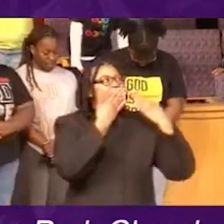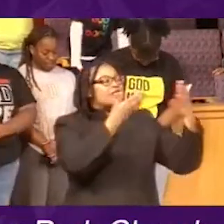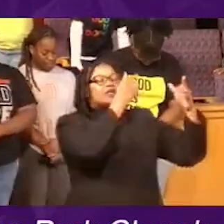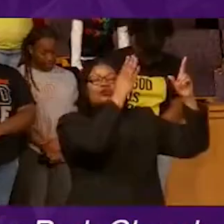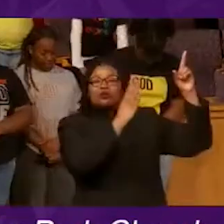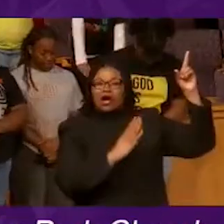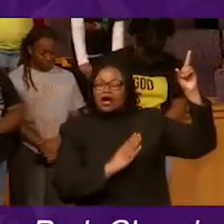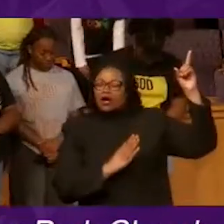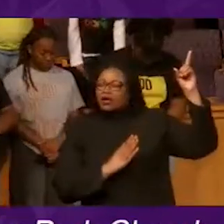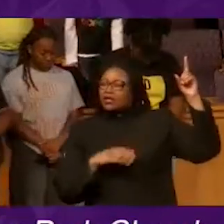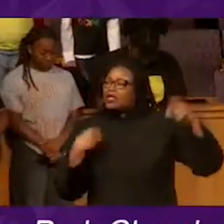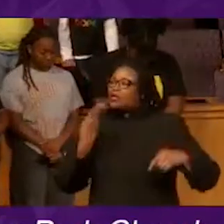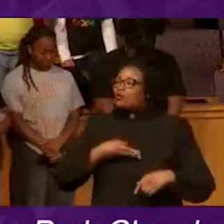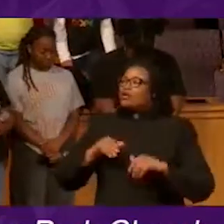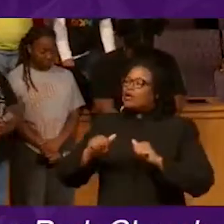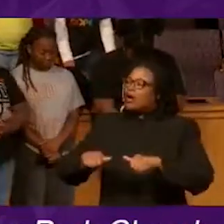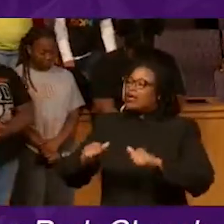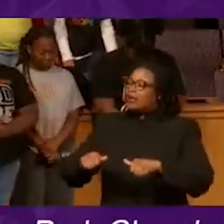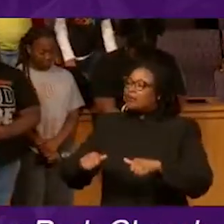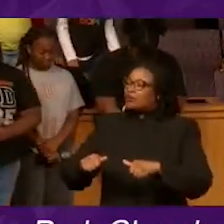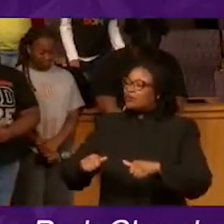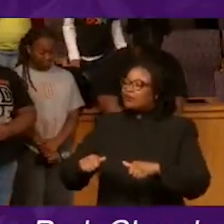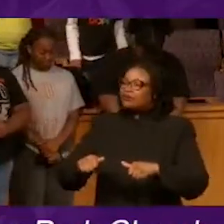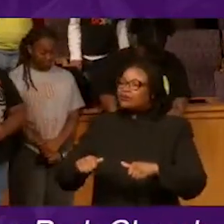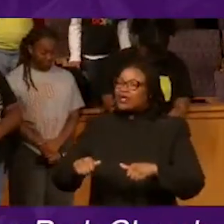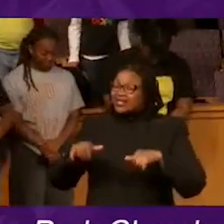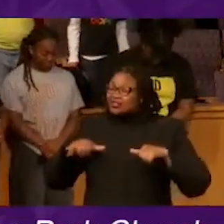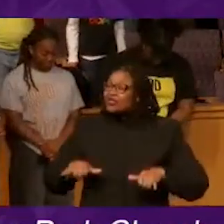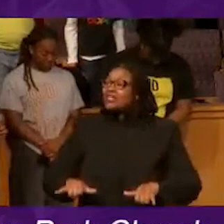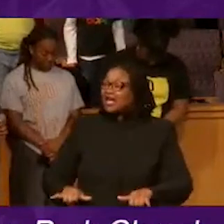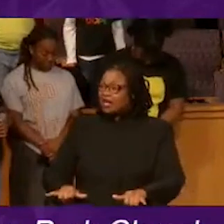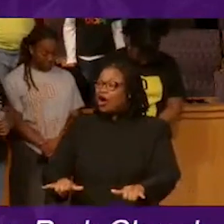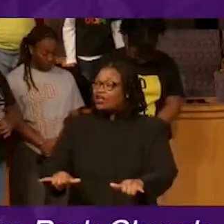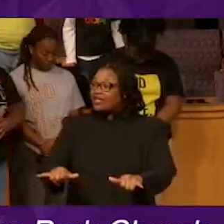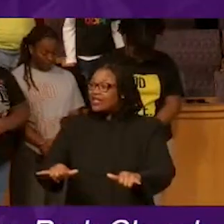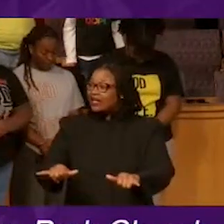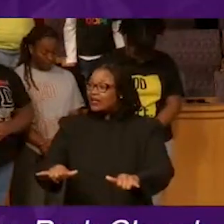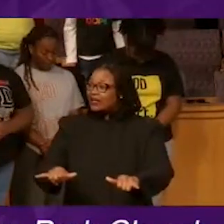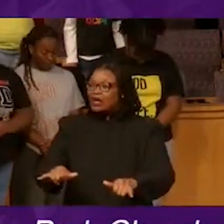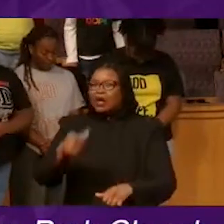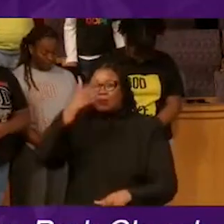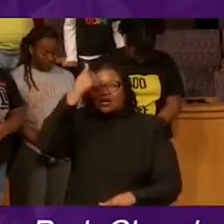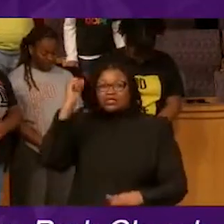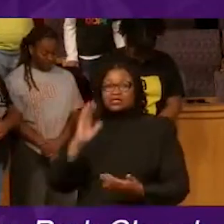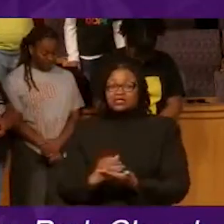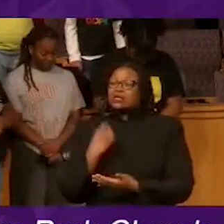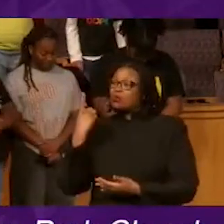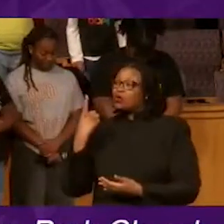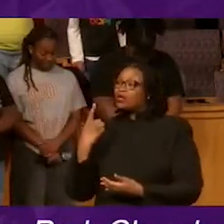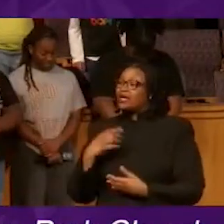that we're able to hang in there because there's somebody holding us.